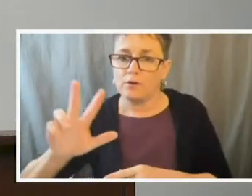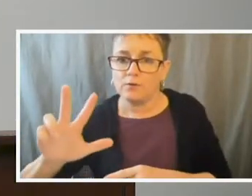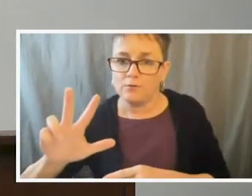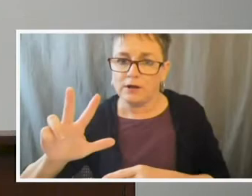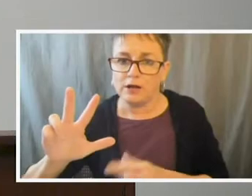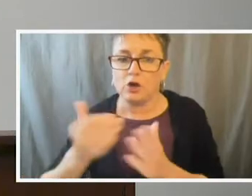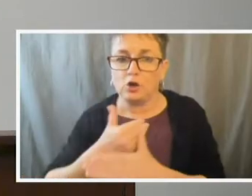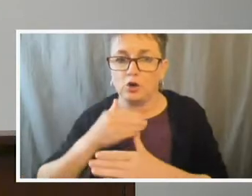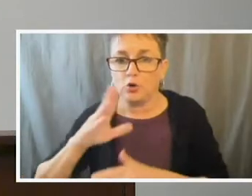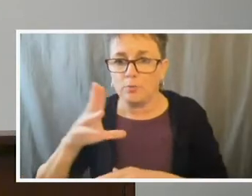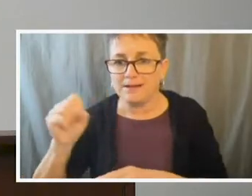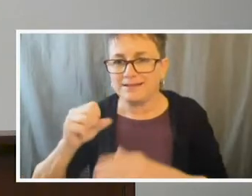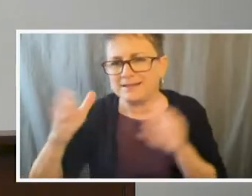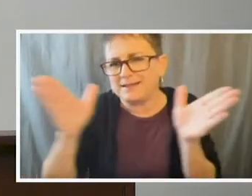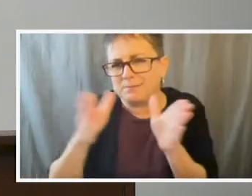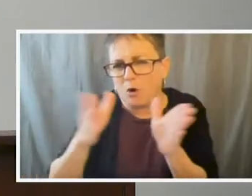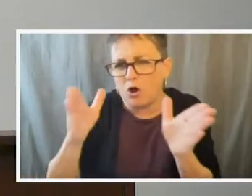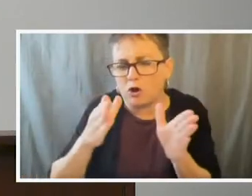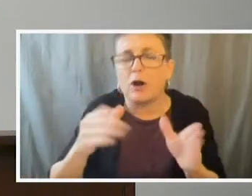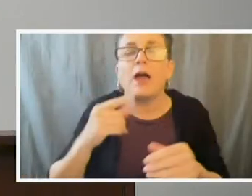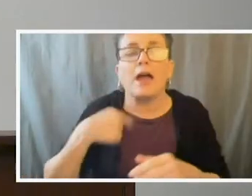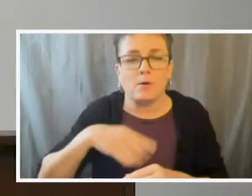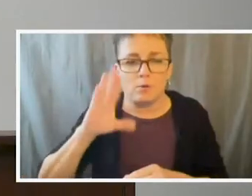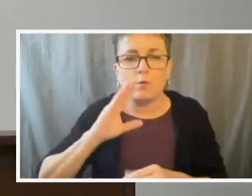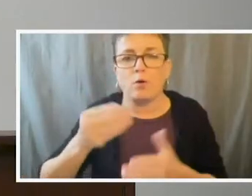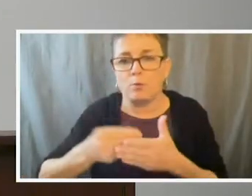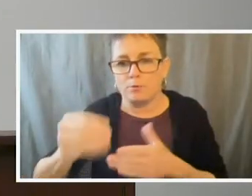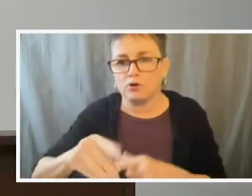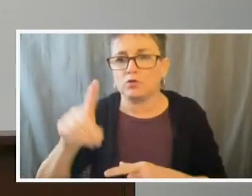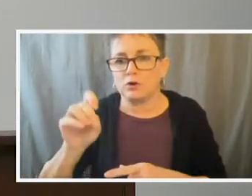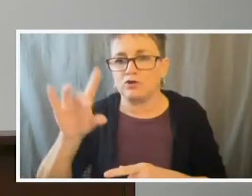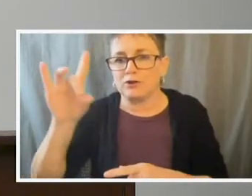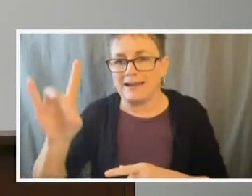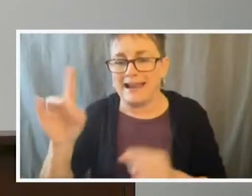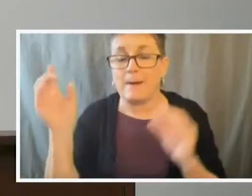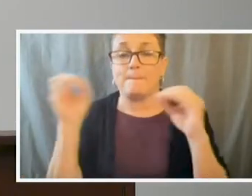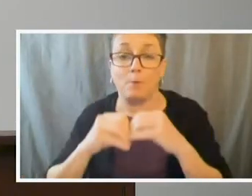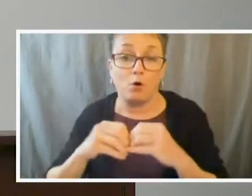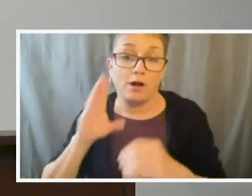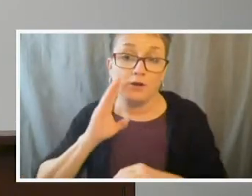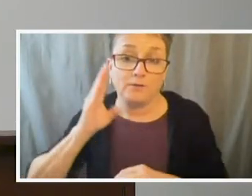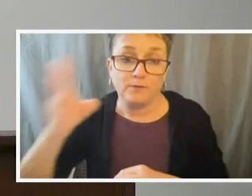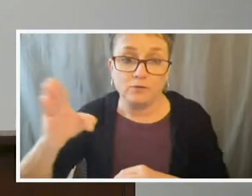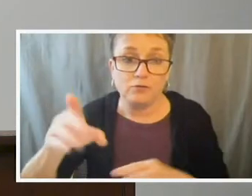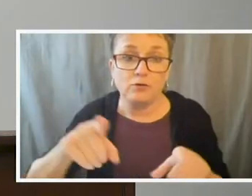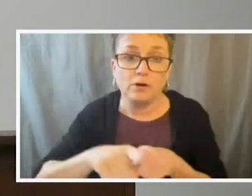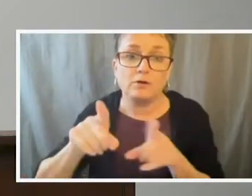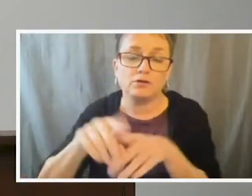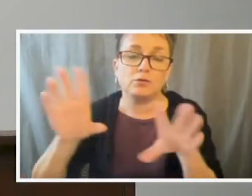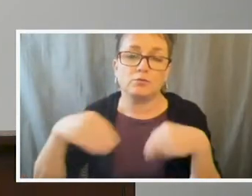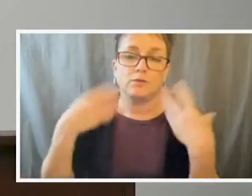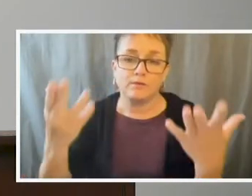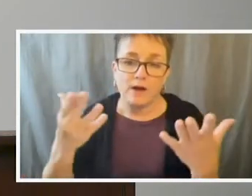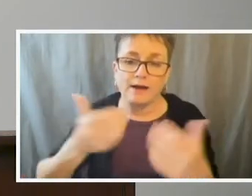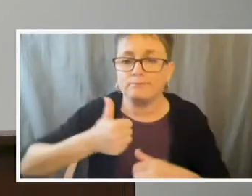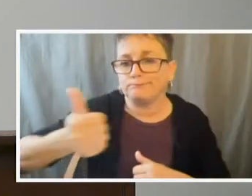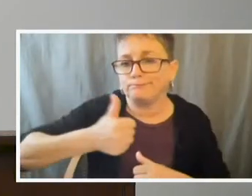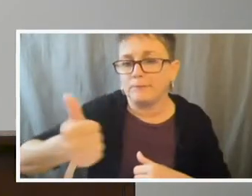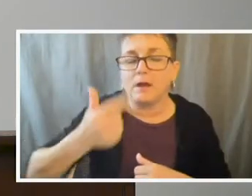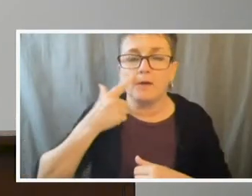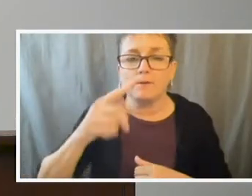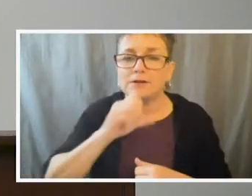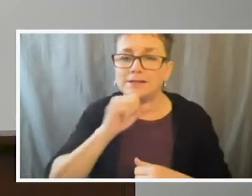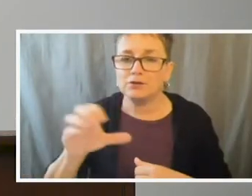option to purchase 308 more in the future to provide the subrecipients for transportation for senior citizens and people with disabilities in New Jersey.